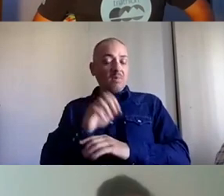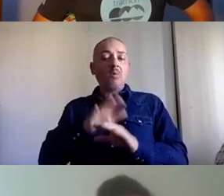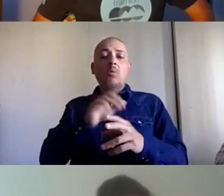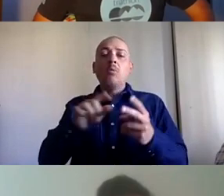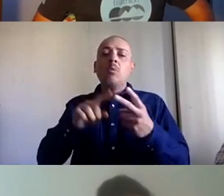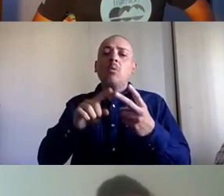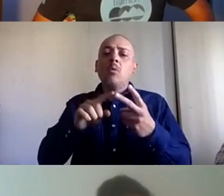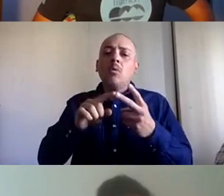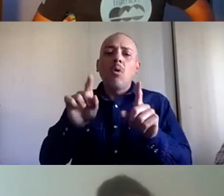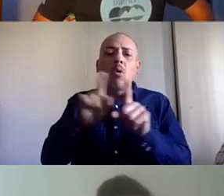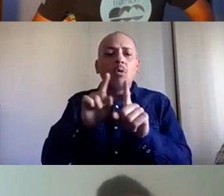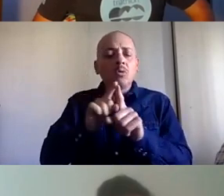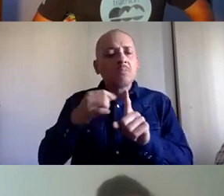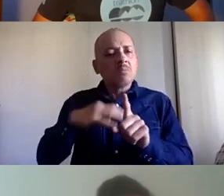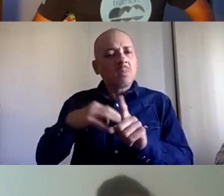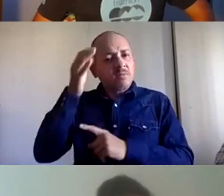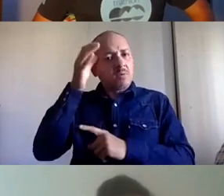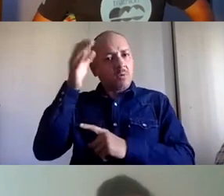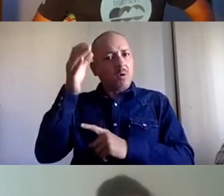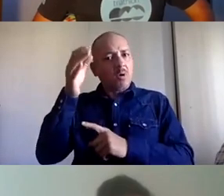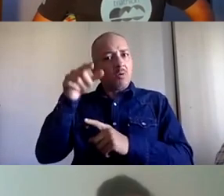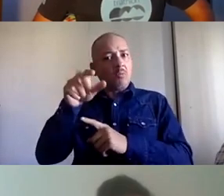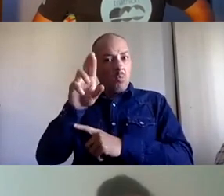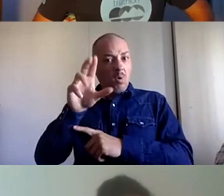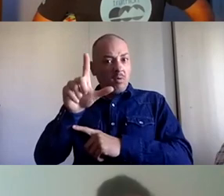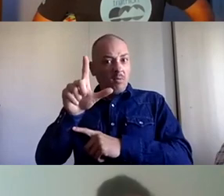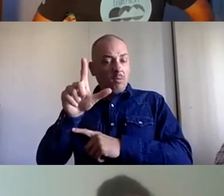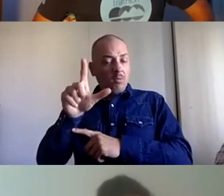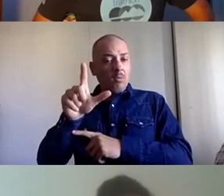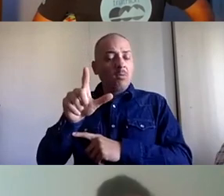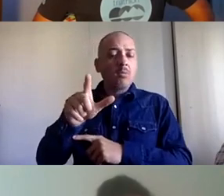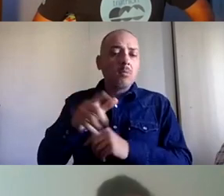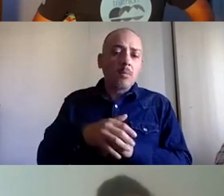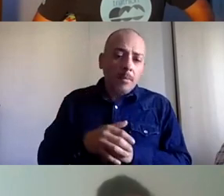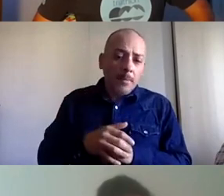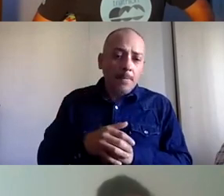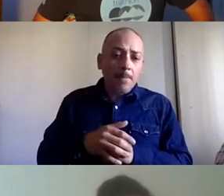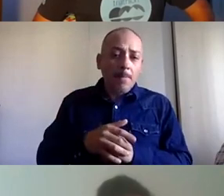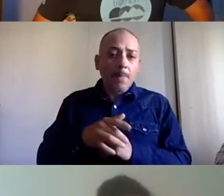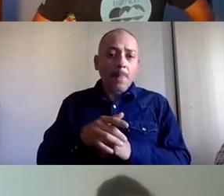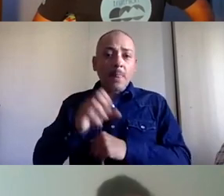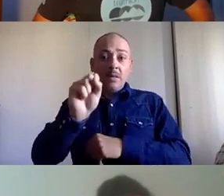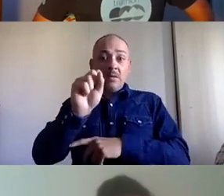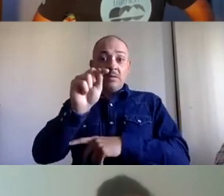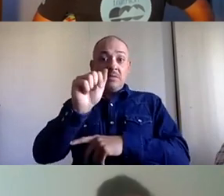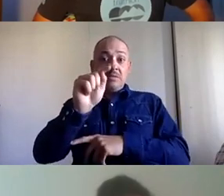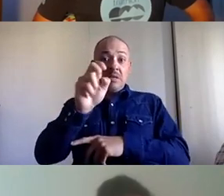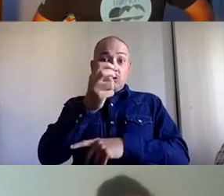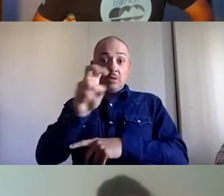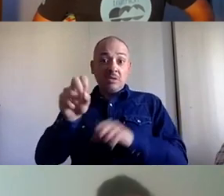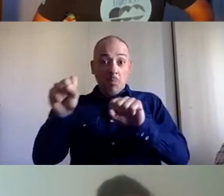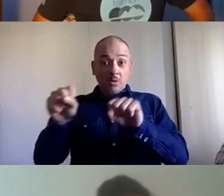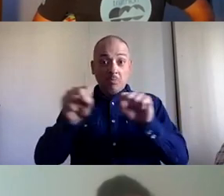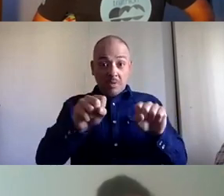Also, some useful concepts that reinforcement learning defines is state transition probability.